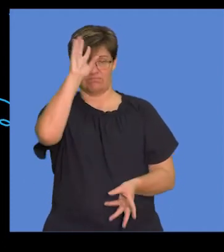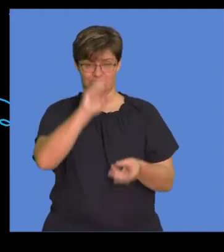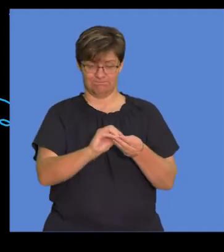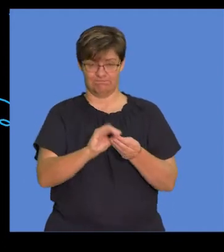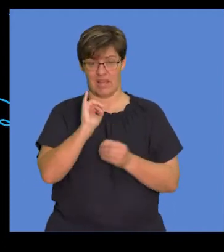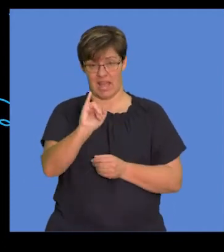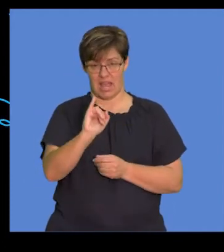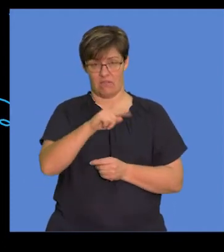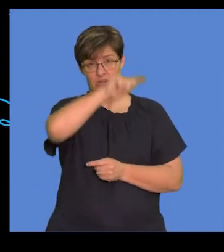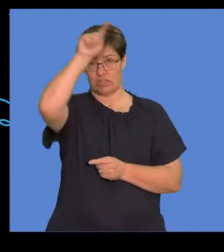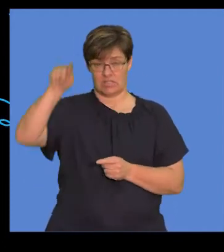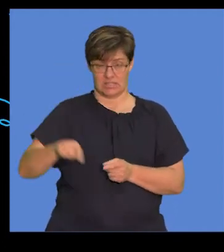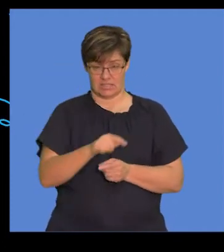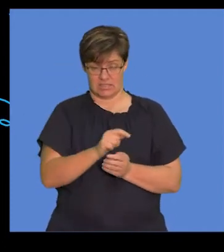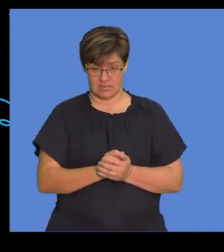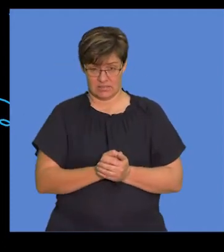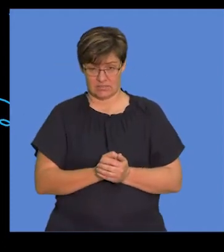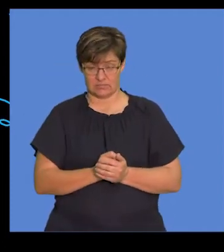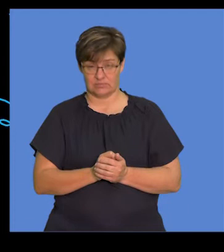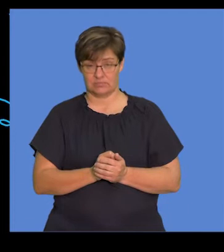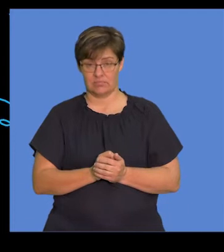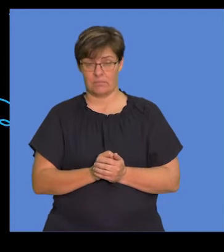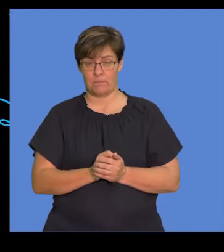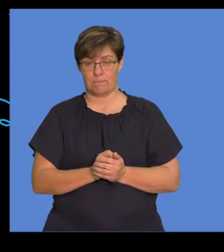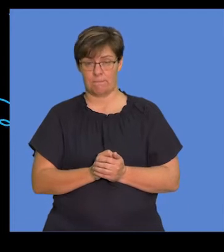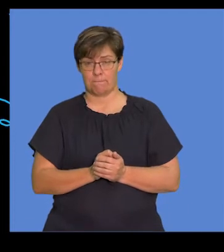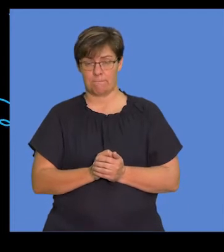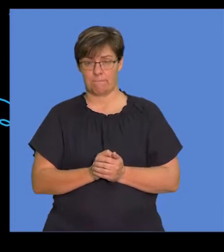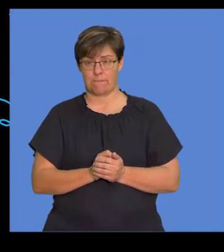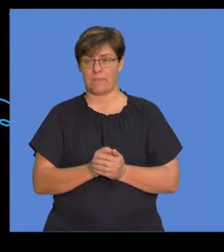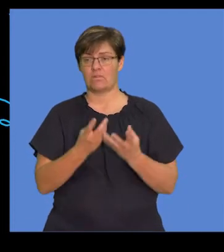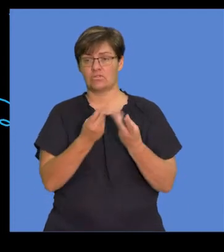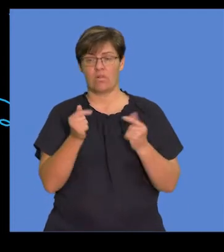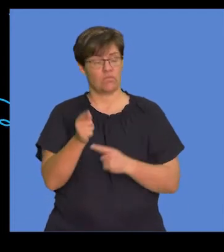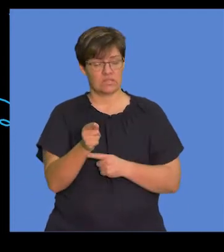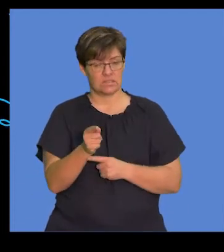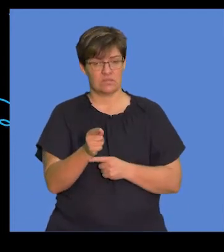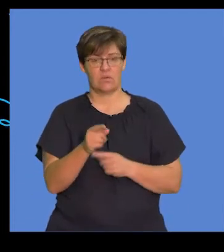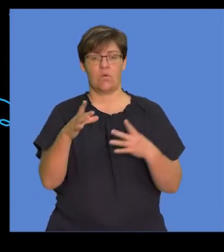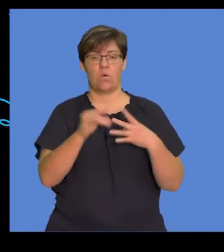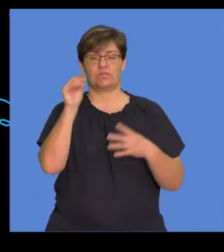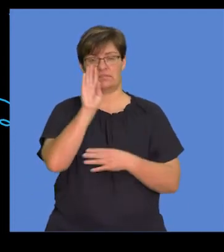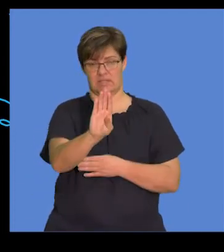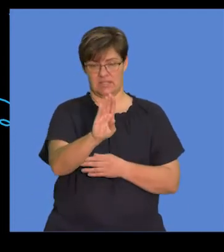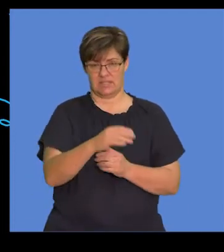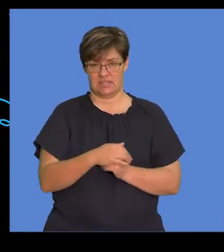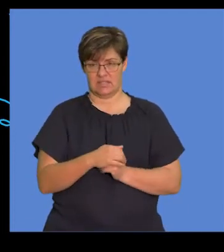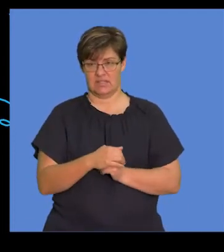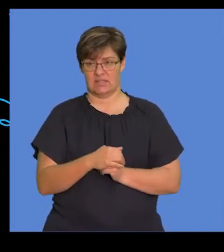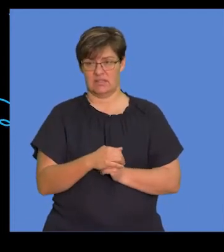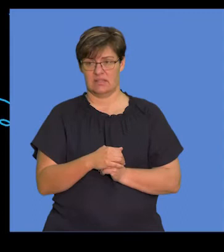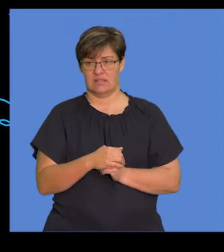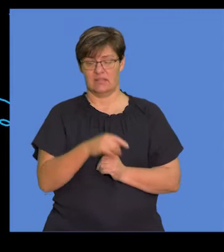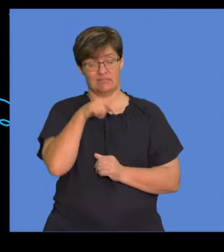will be 1/3 of the total current in the circuit, all right? Now, which means our solution in this case